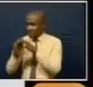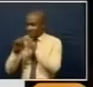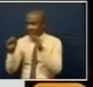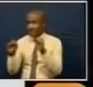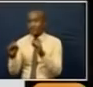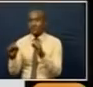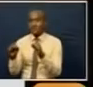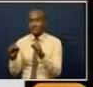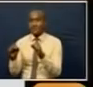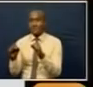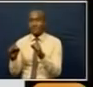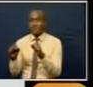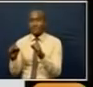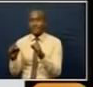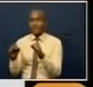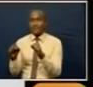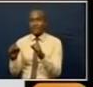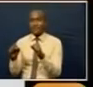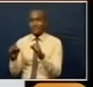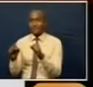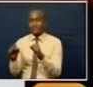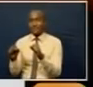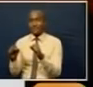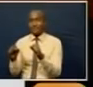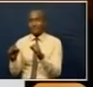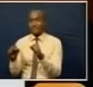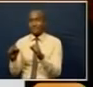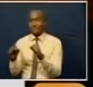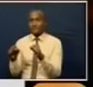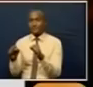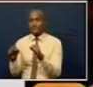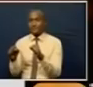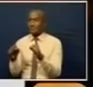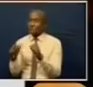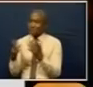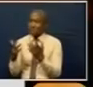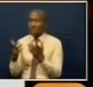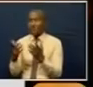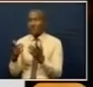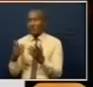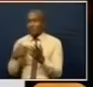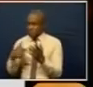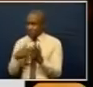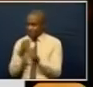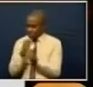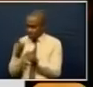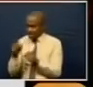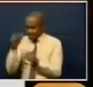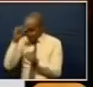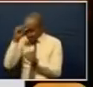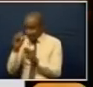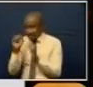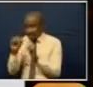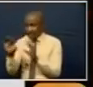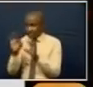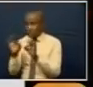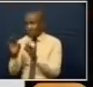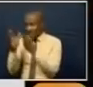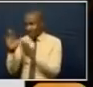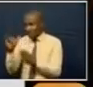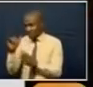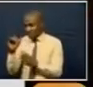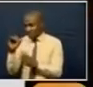know, or a vice president in the case of the U.S. So we're doing that, so that the governor can then choose somebody else, either from his cabinet